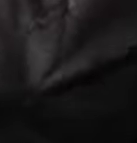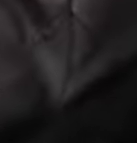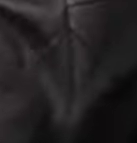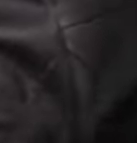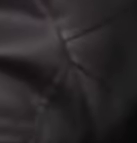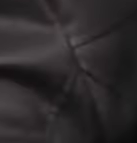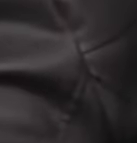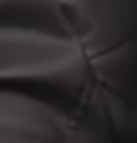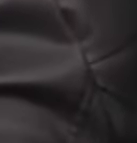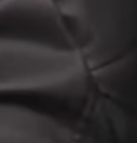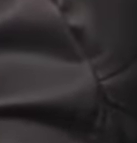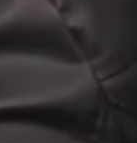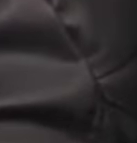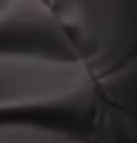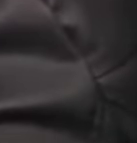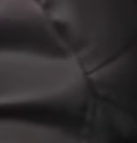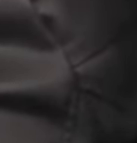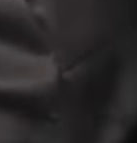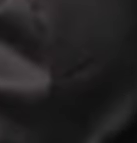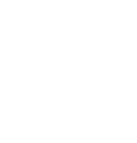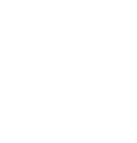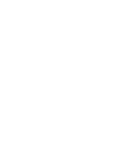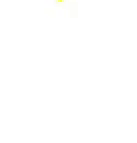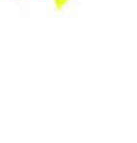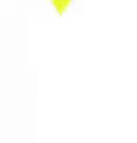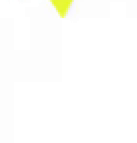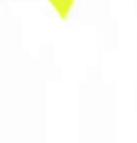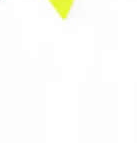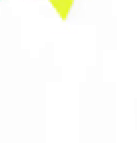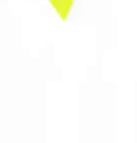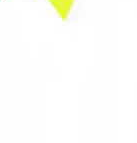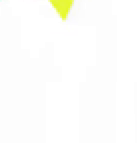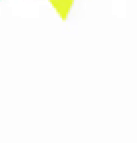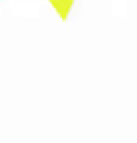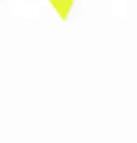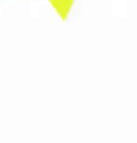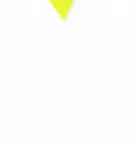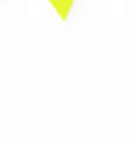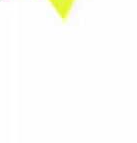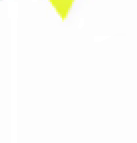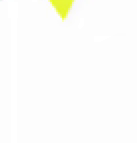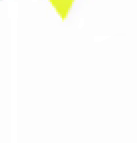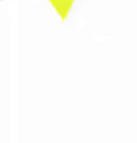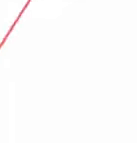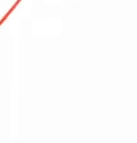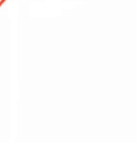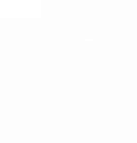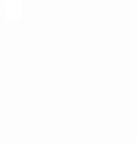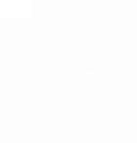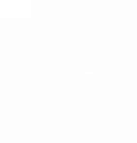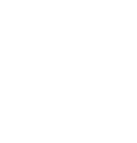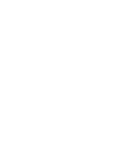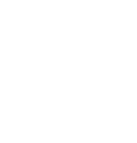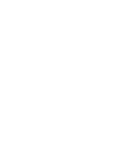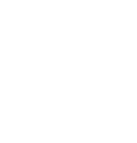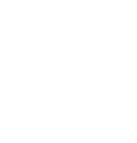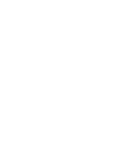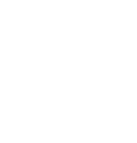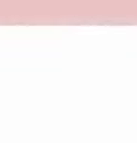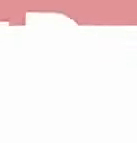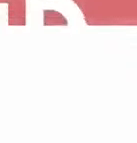you are also protecting others from being infected. Make a difference. Know your TB status.